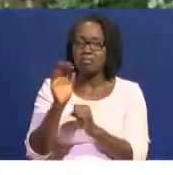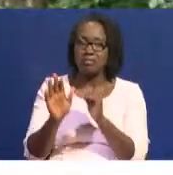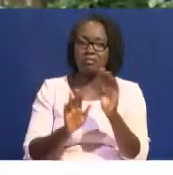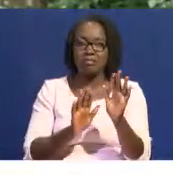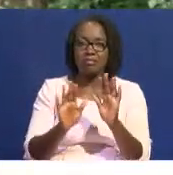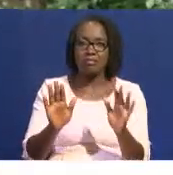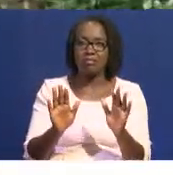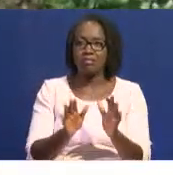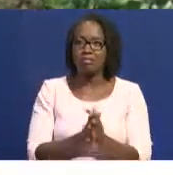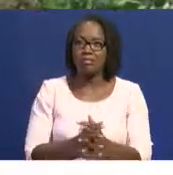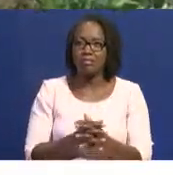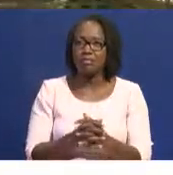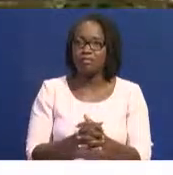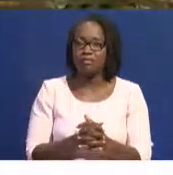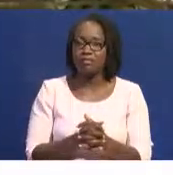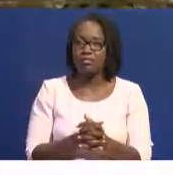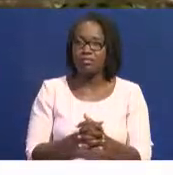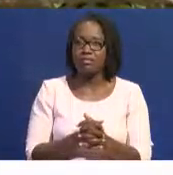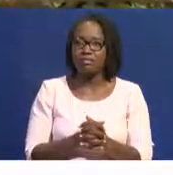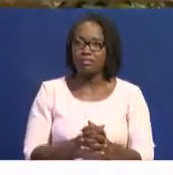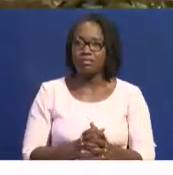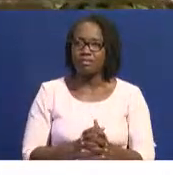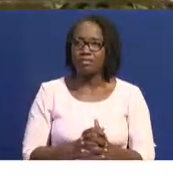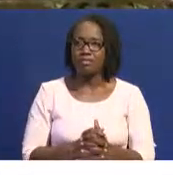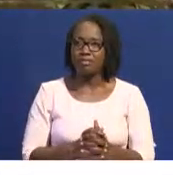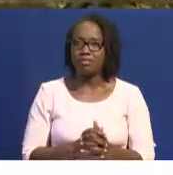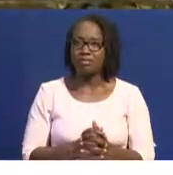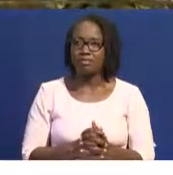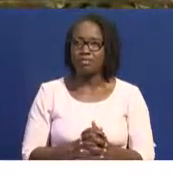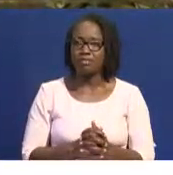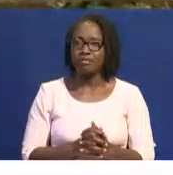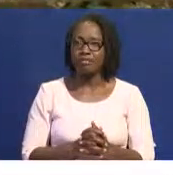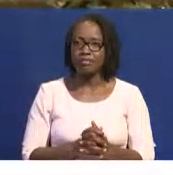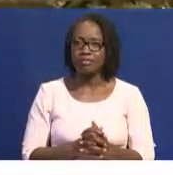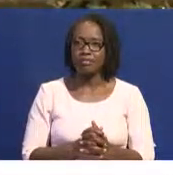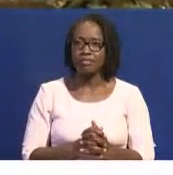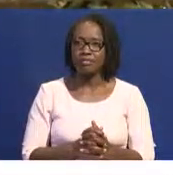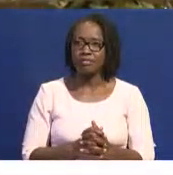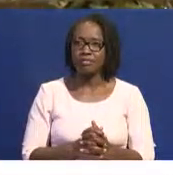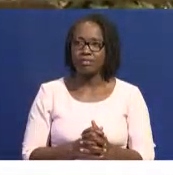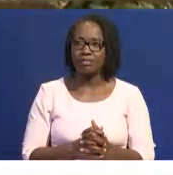For Lunchtime News, I am Teresa Mutai.